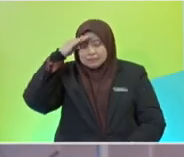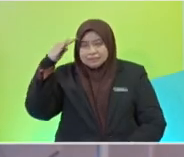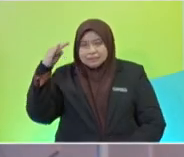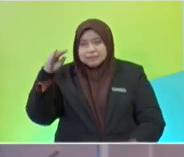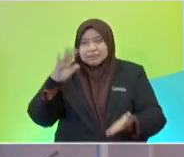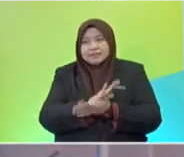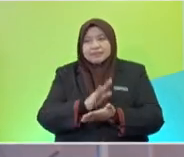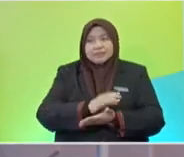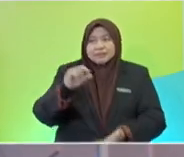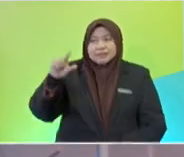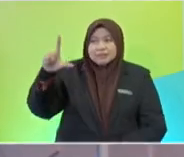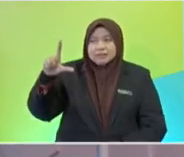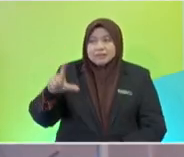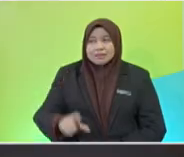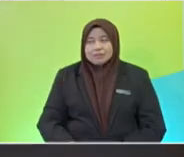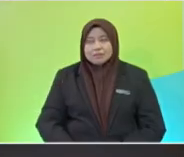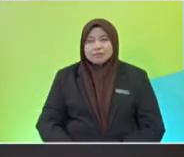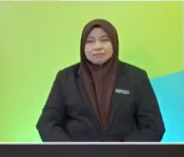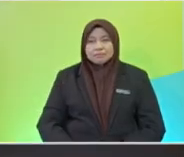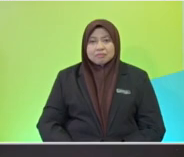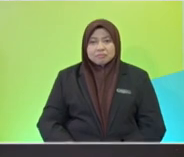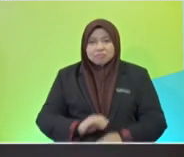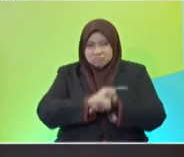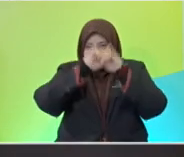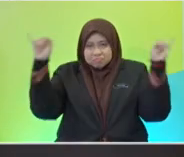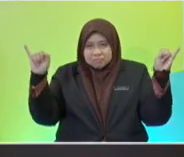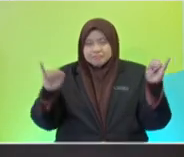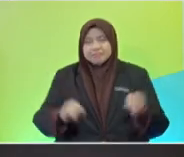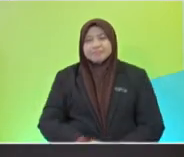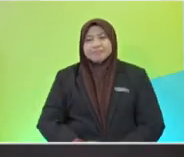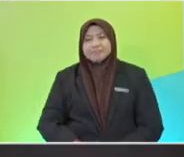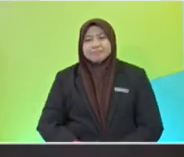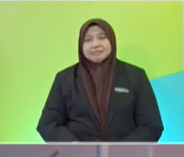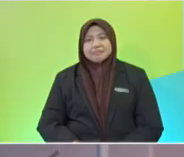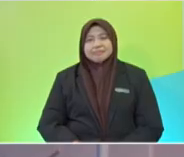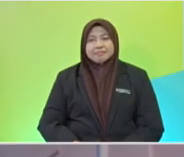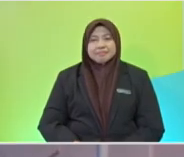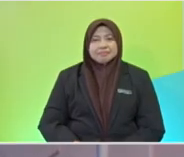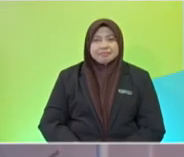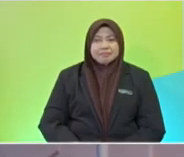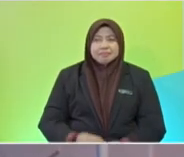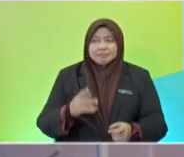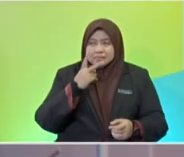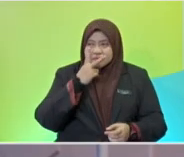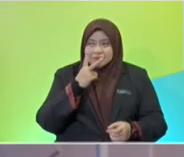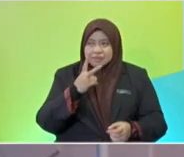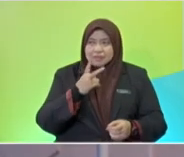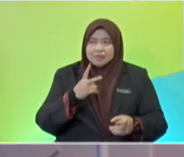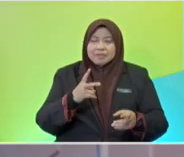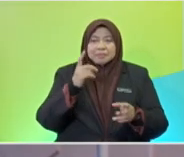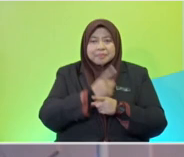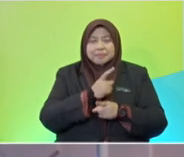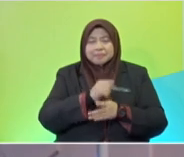thick paper. I would say clear. Clear, are you sure? Yes. Let's look if Sean is